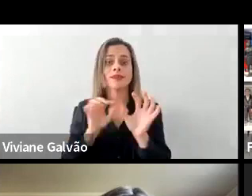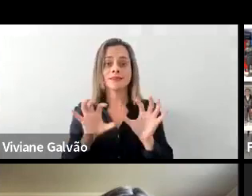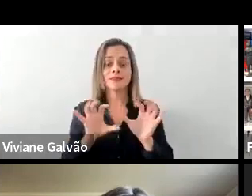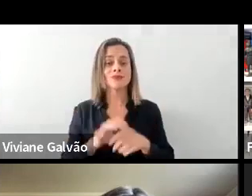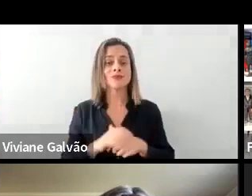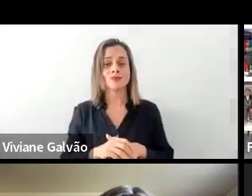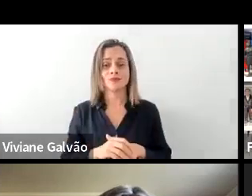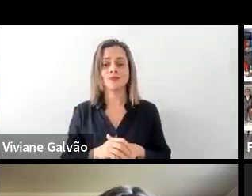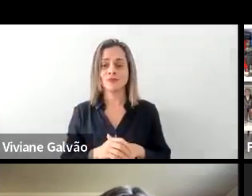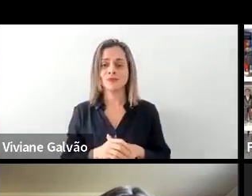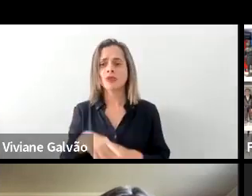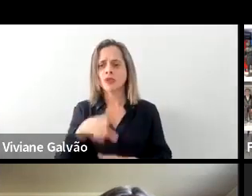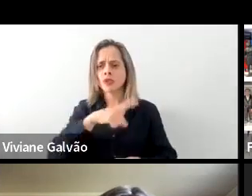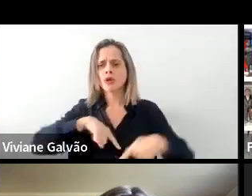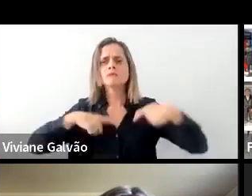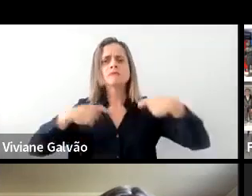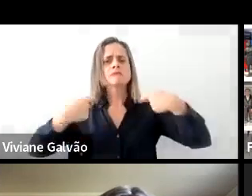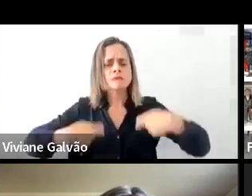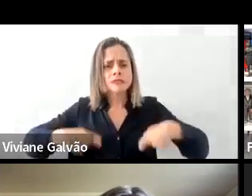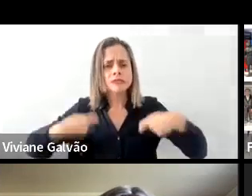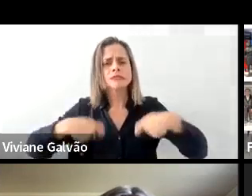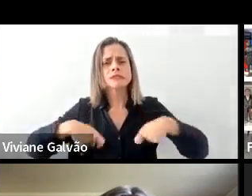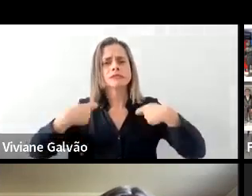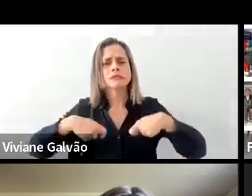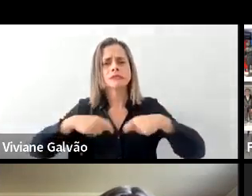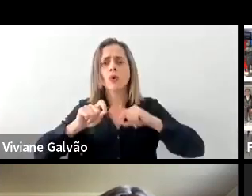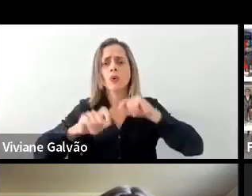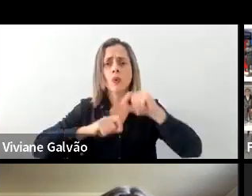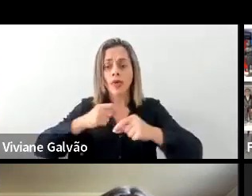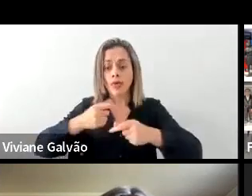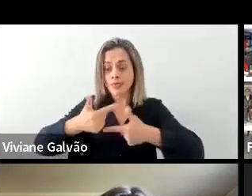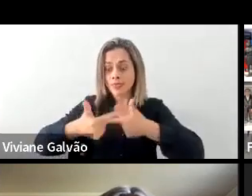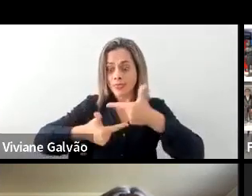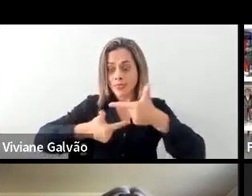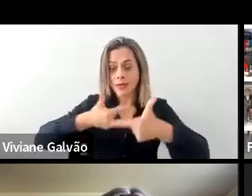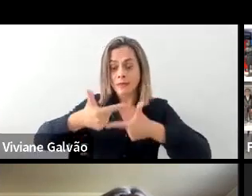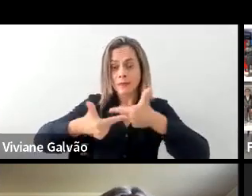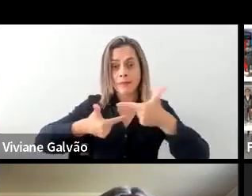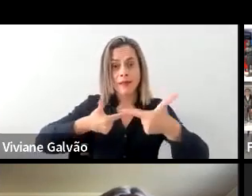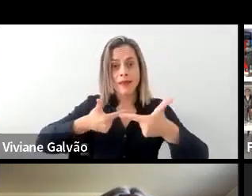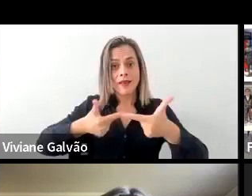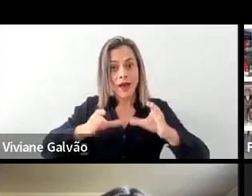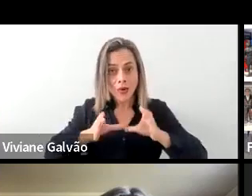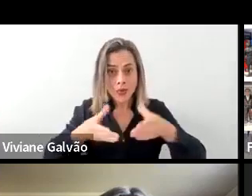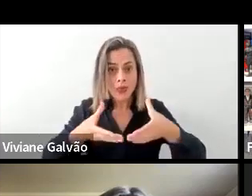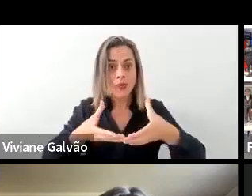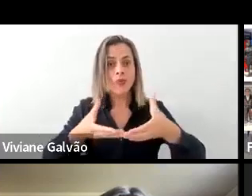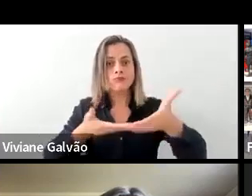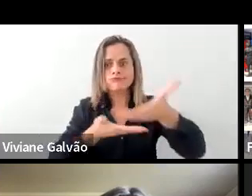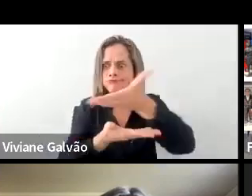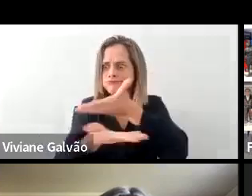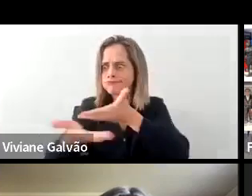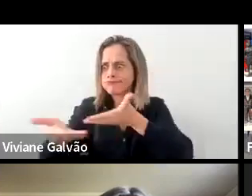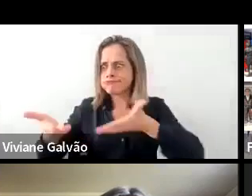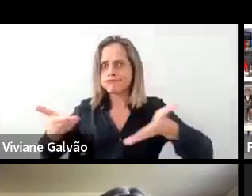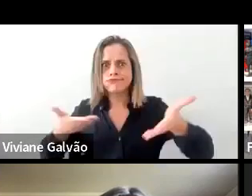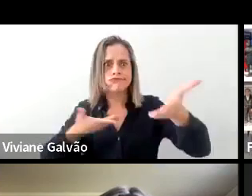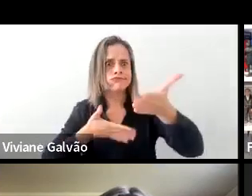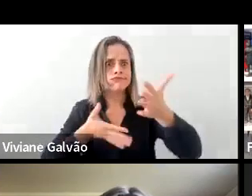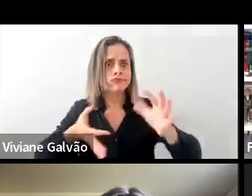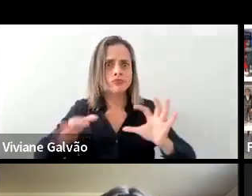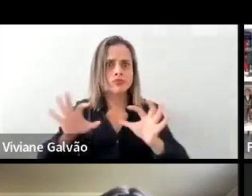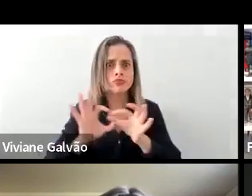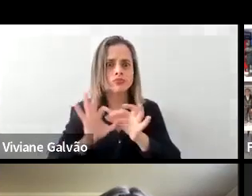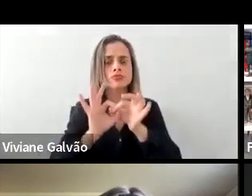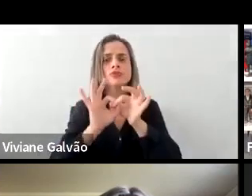We've got to learn to be able to join together and develop these communal forms of struggle. But it's not an easy task,